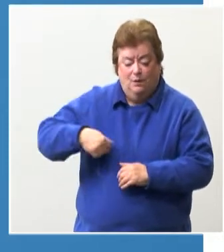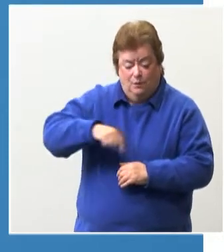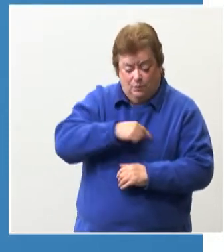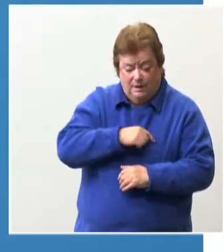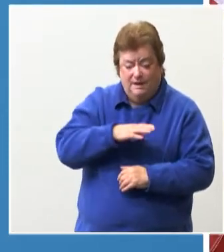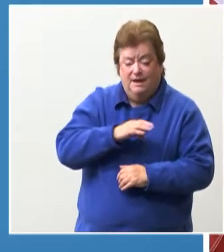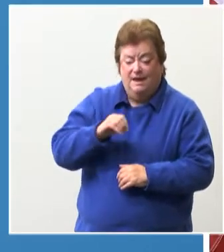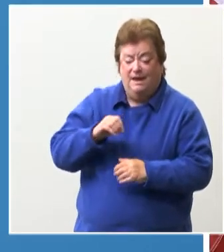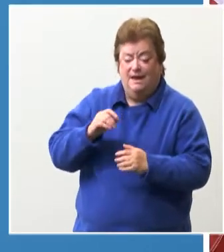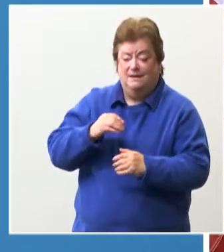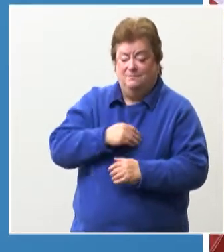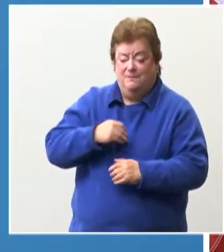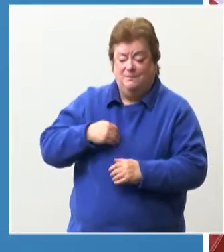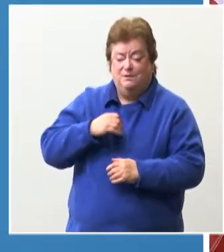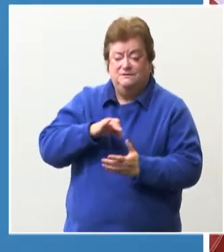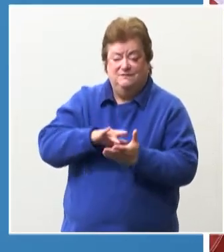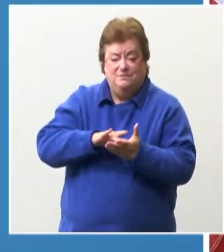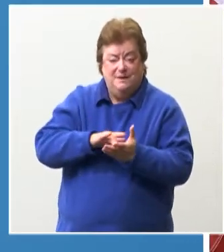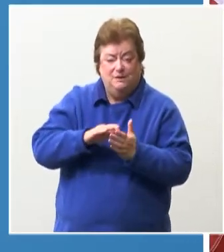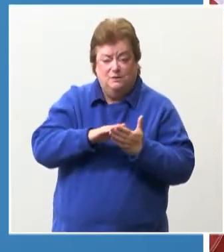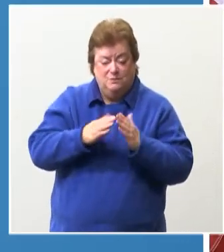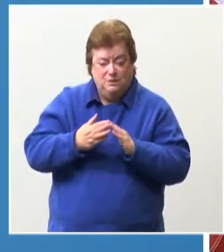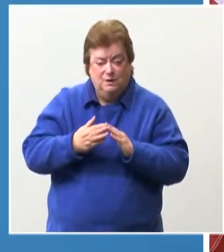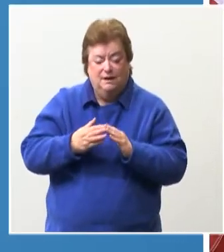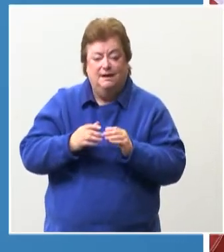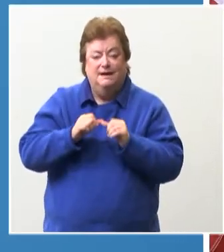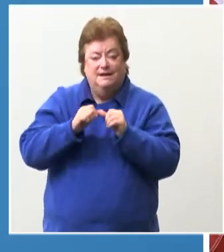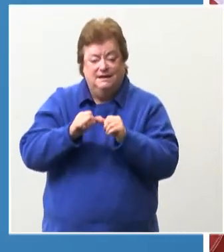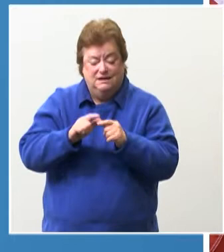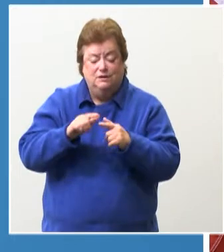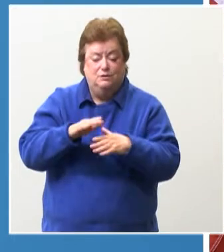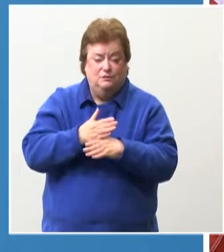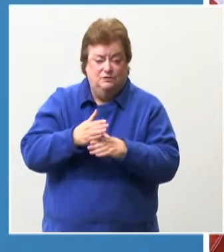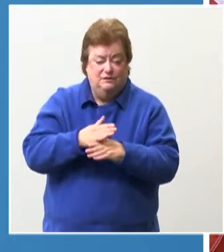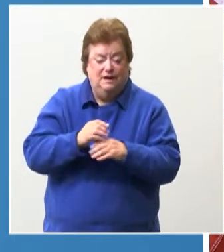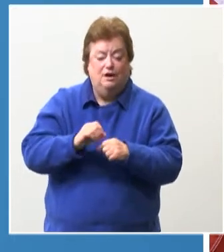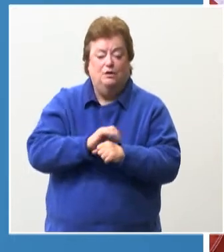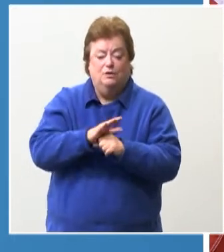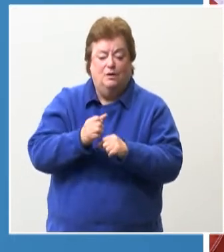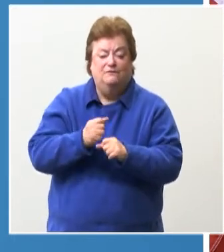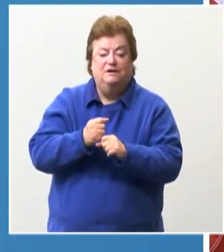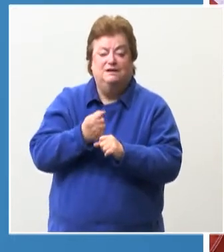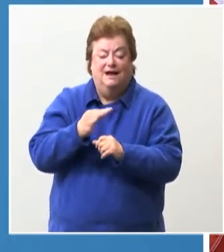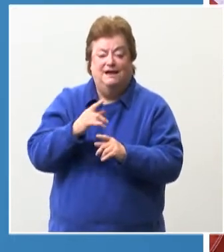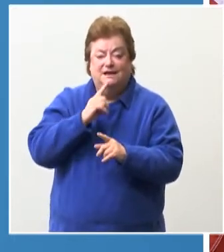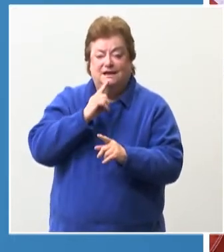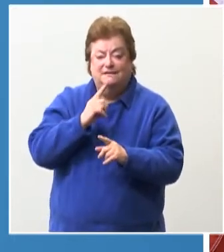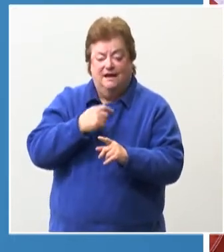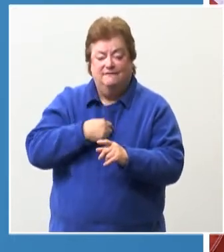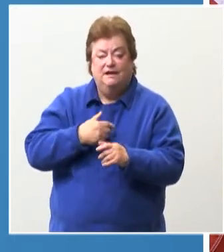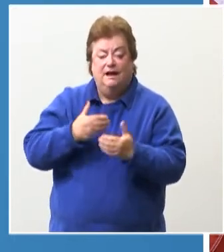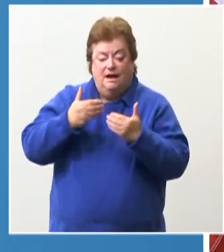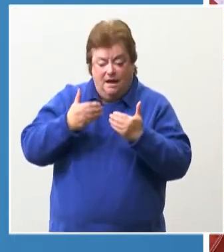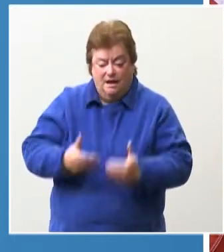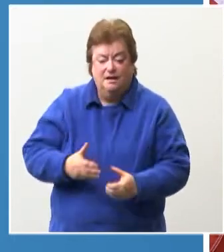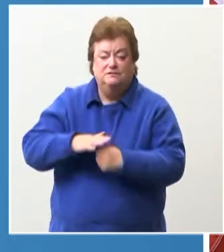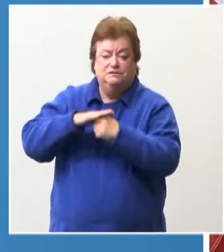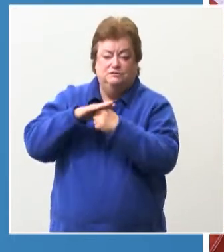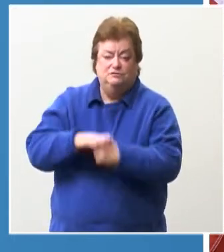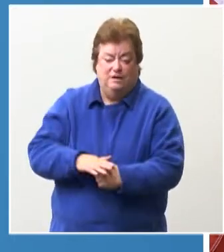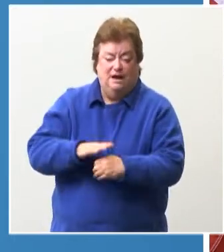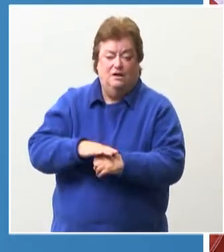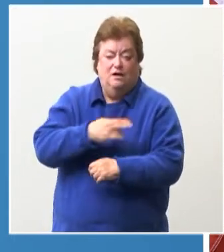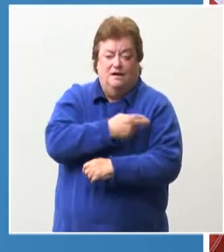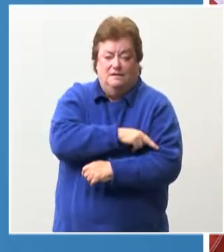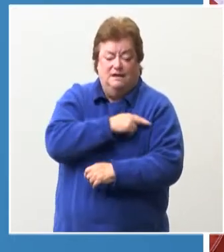of our medical community have continued to share, COVID-19 is having a severe strain on our hospitals and the